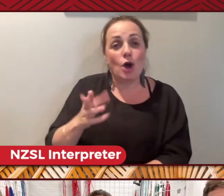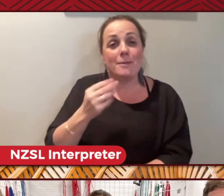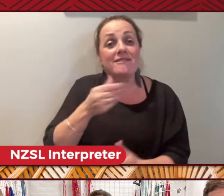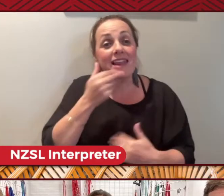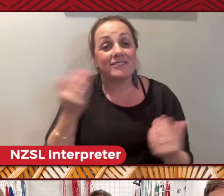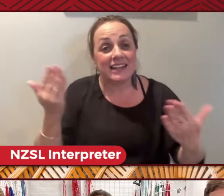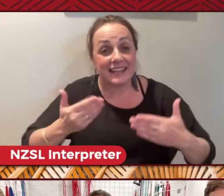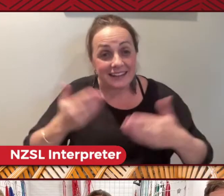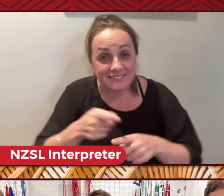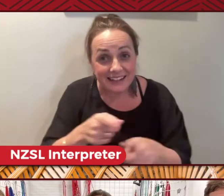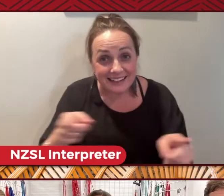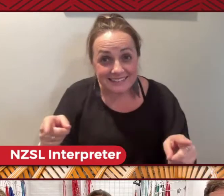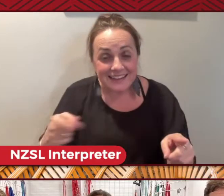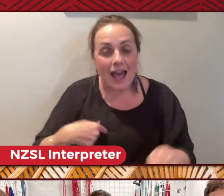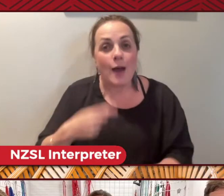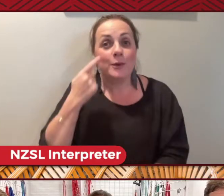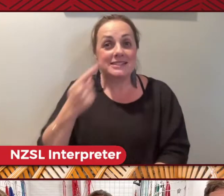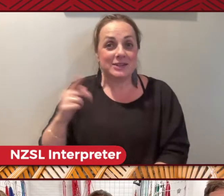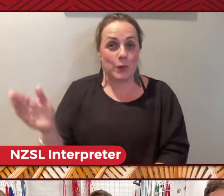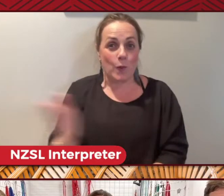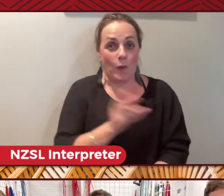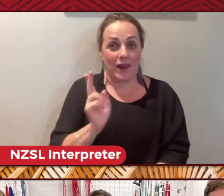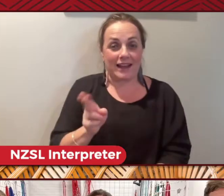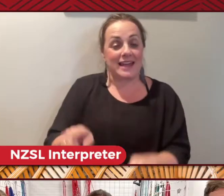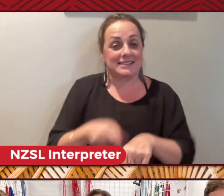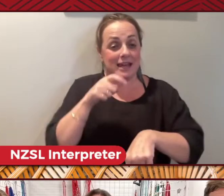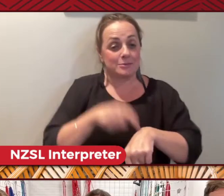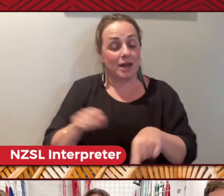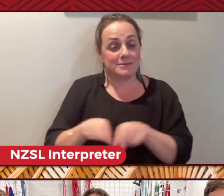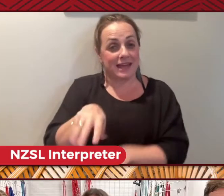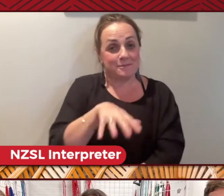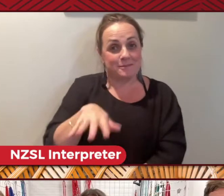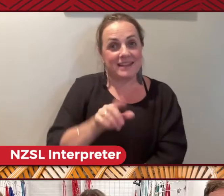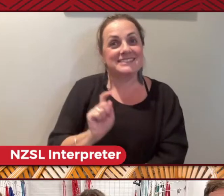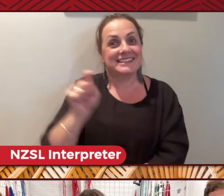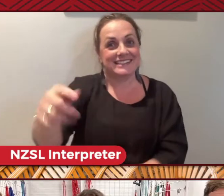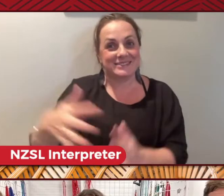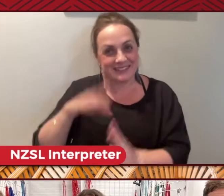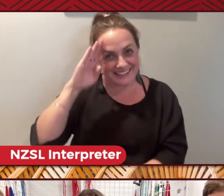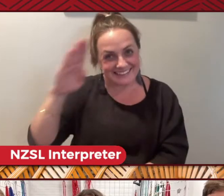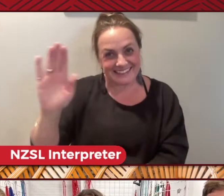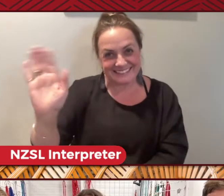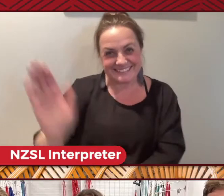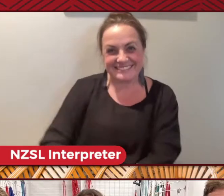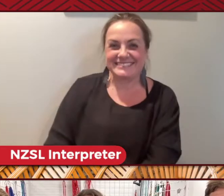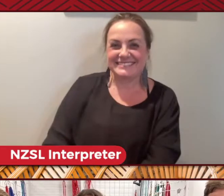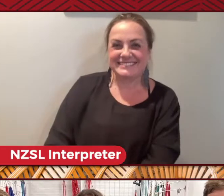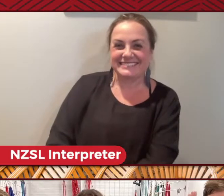evening, and I will see you all again, same time, same place next week. Ka kite.